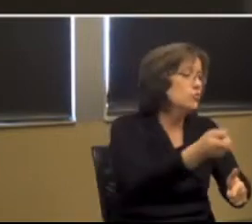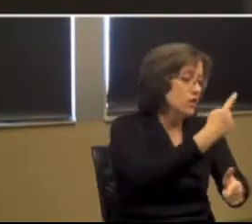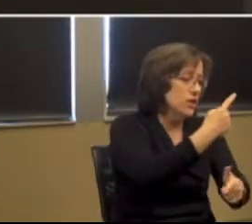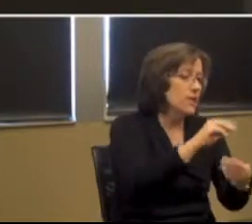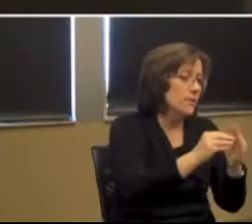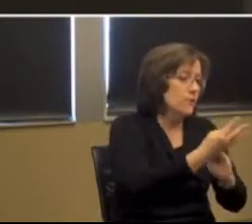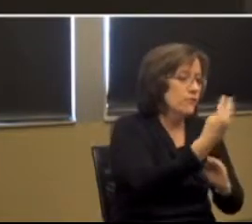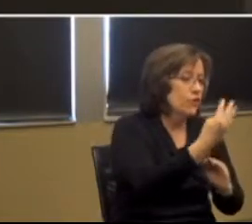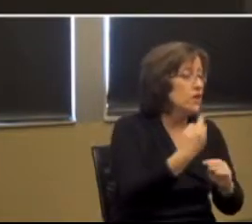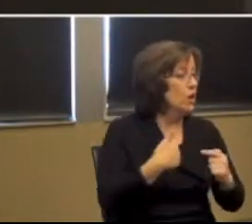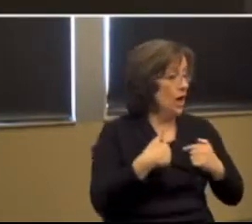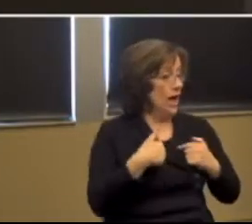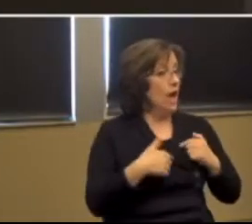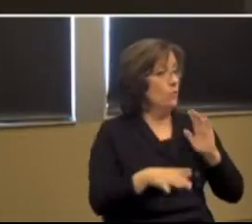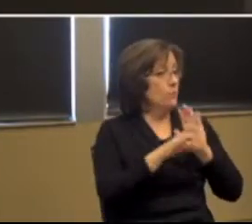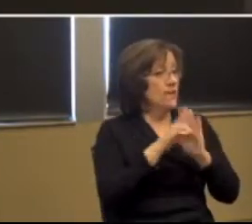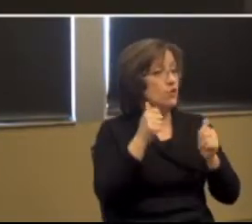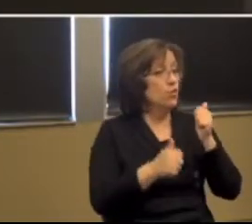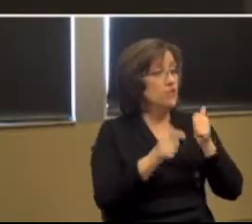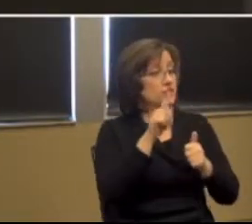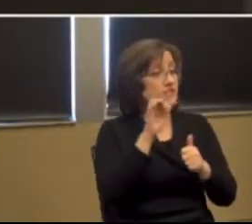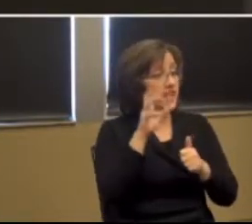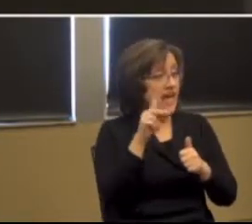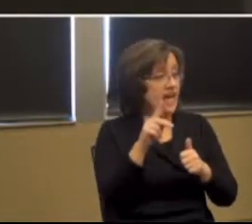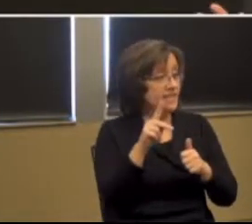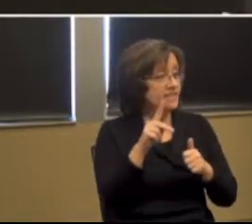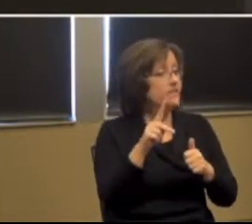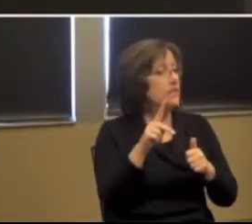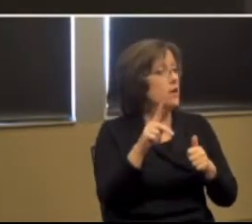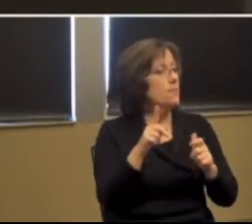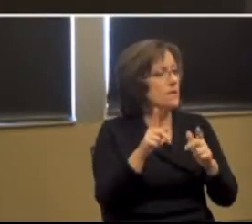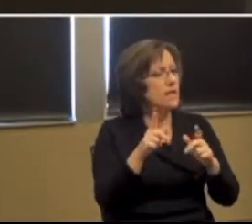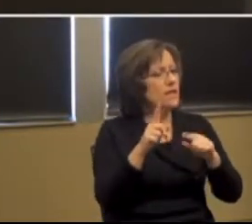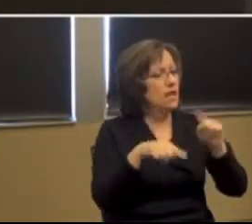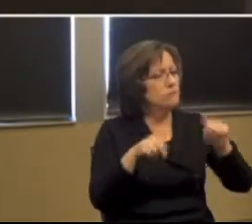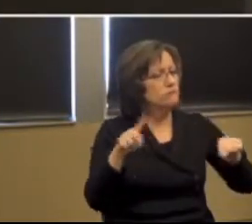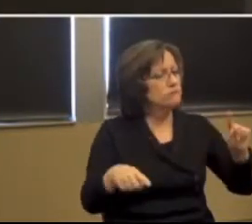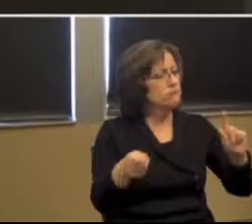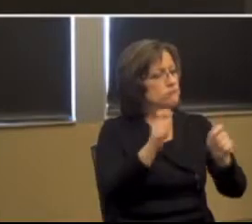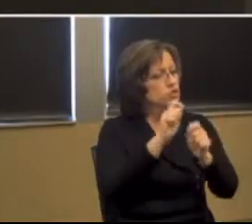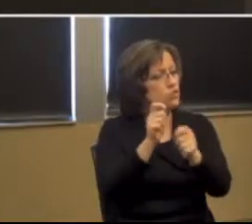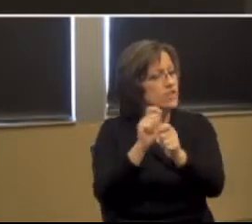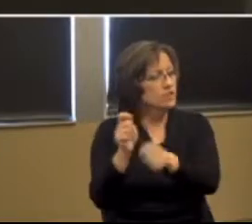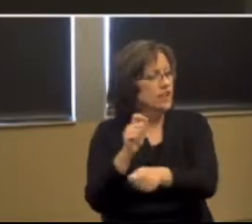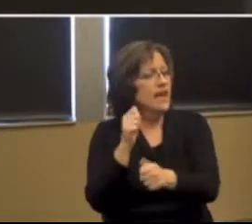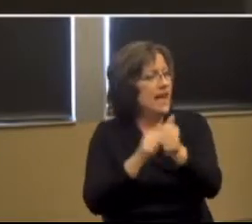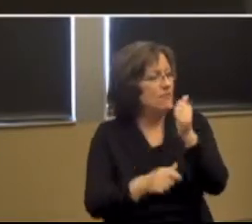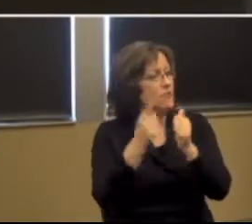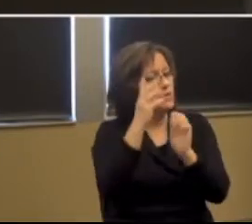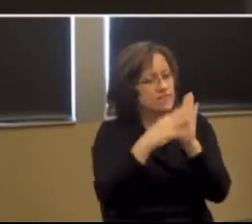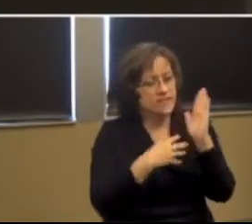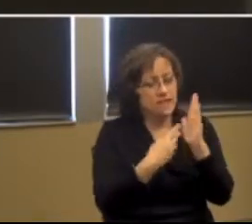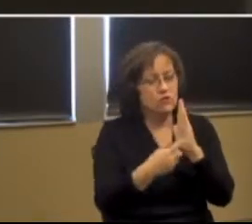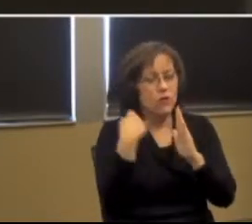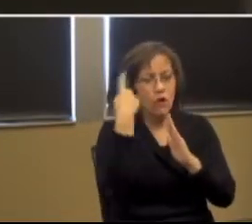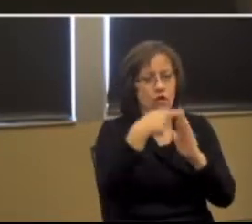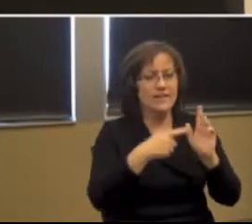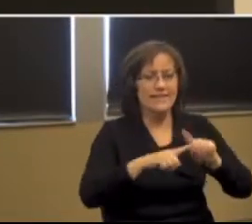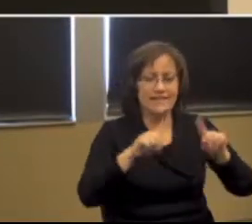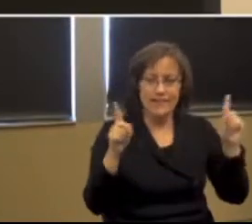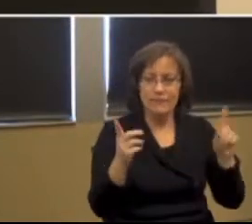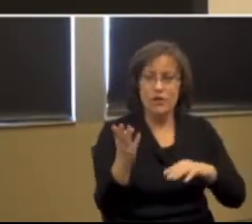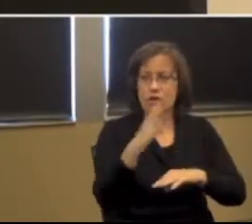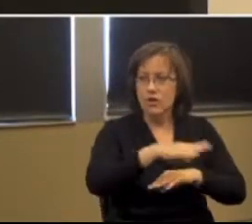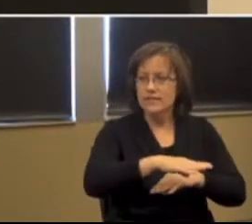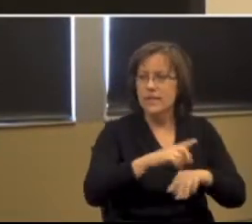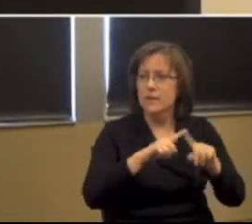select the task that we wanted them to complete, but then we could switch that out for kids throughout the day. So everyone's schedule looked very different,